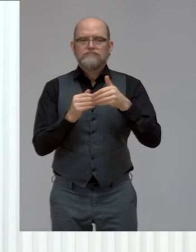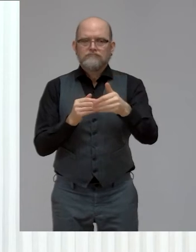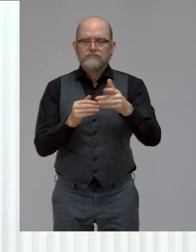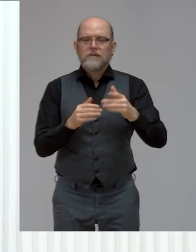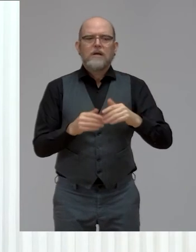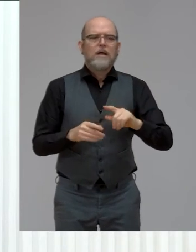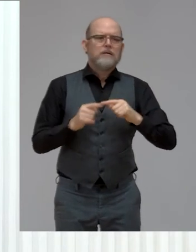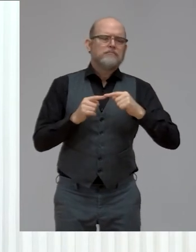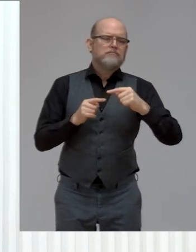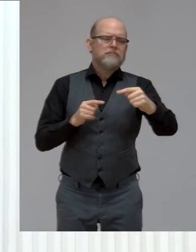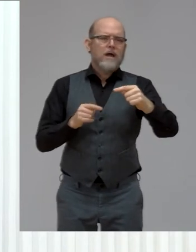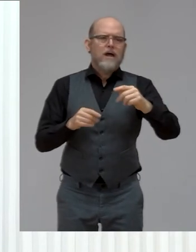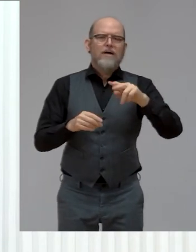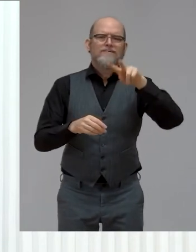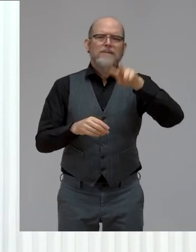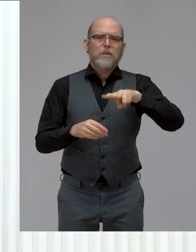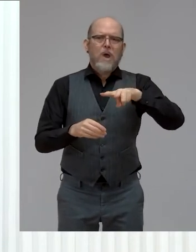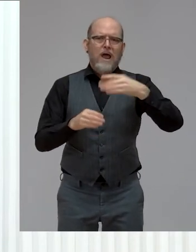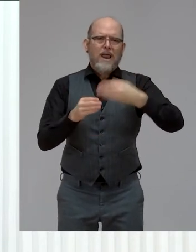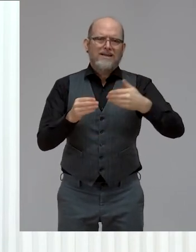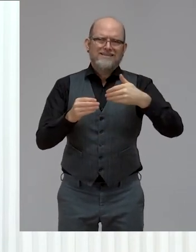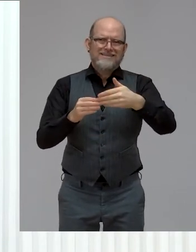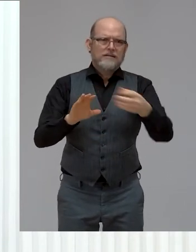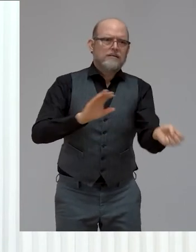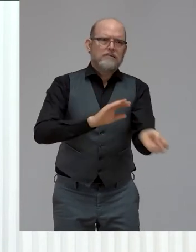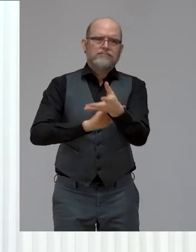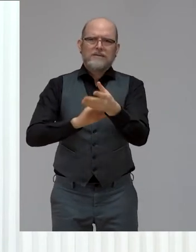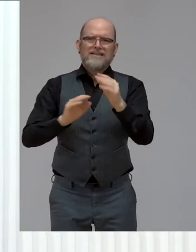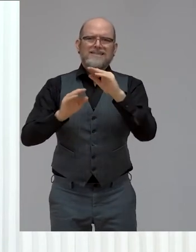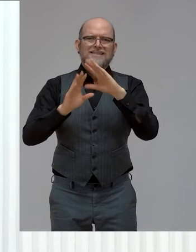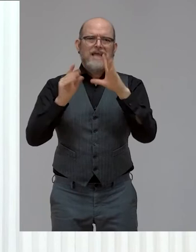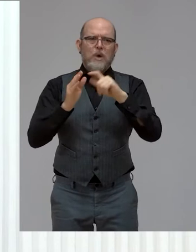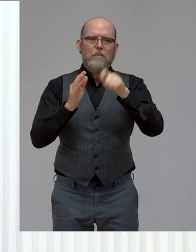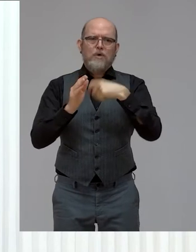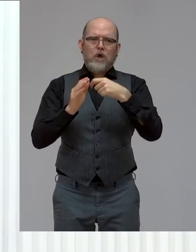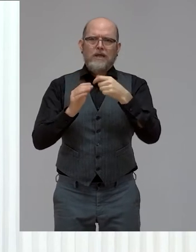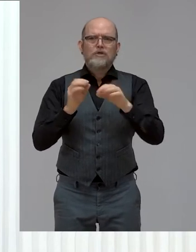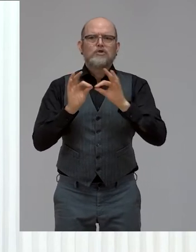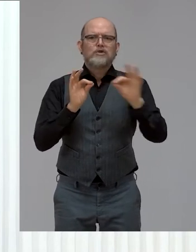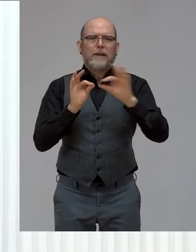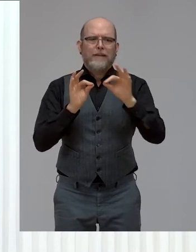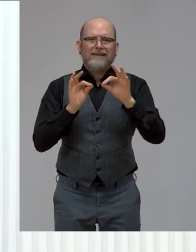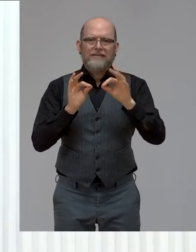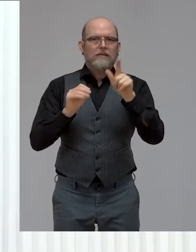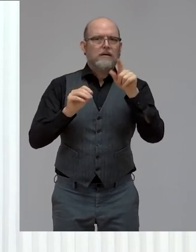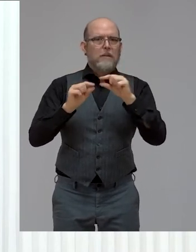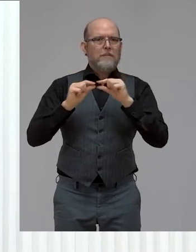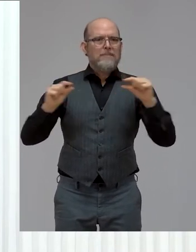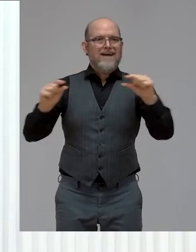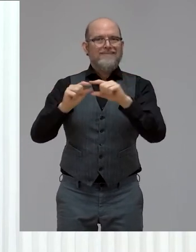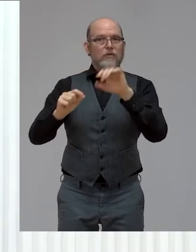February on our Zero Project streaming platform in categories, searchable and